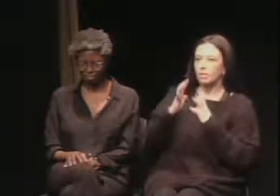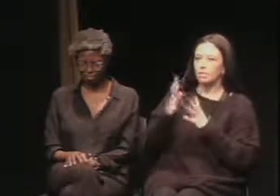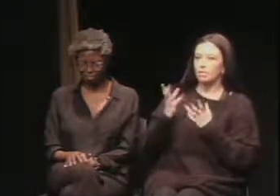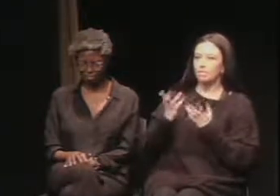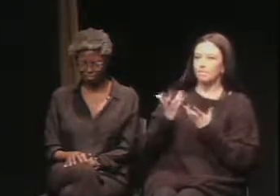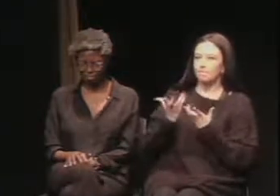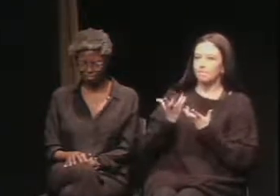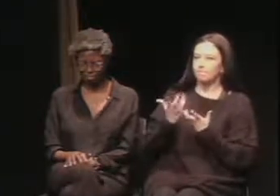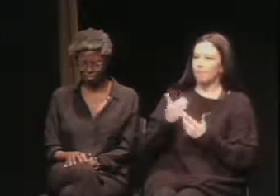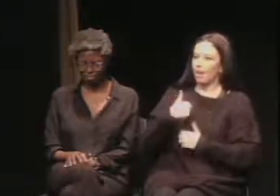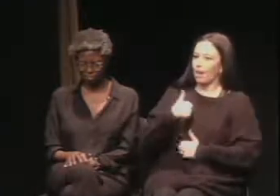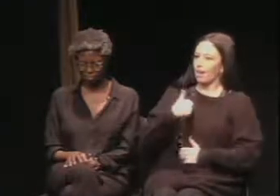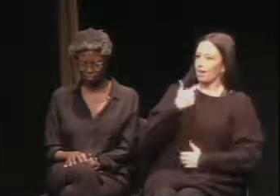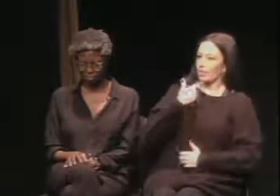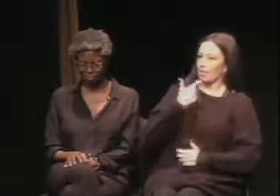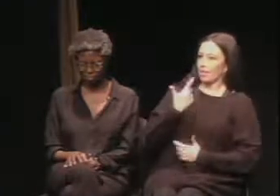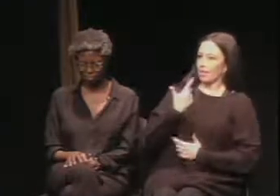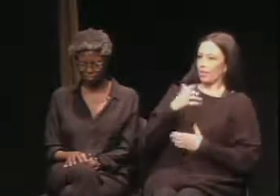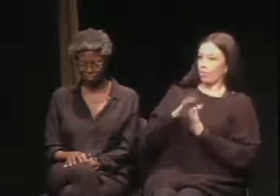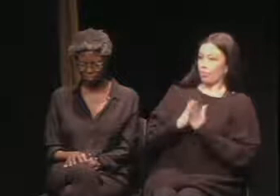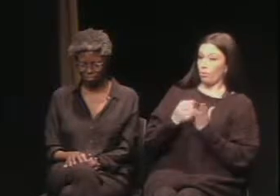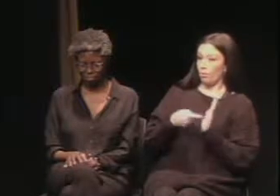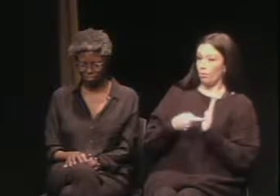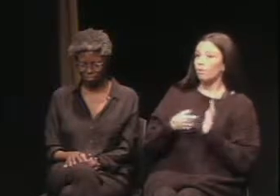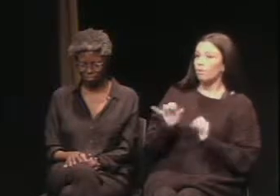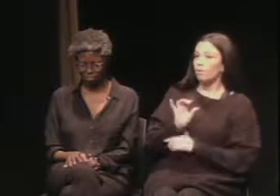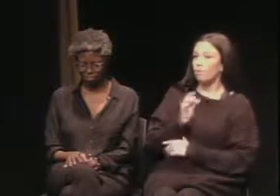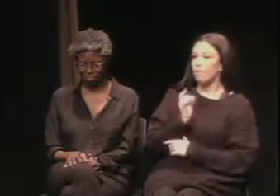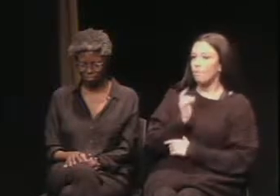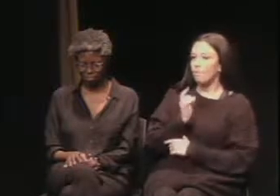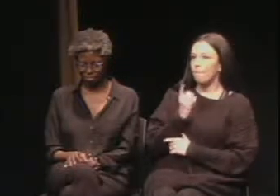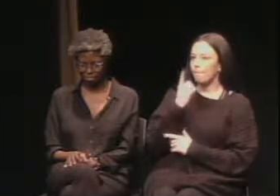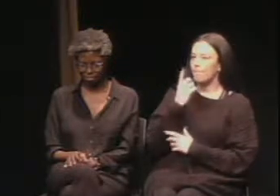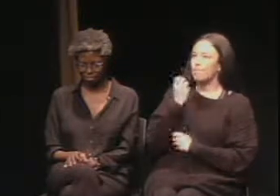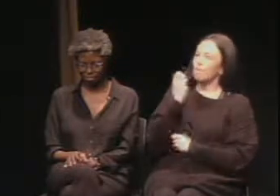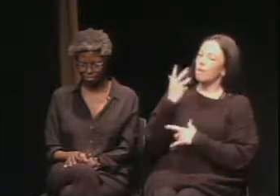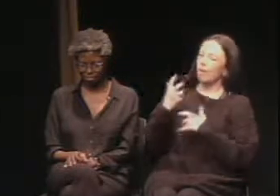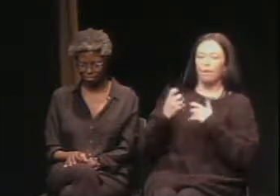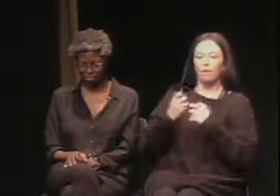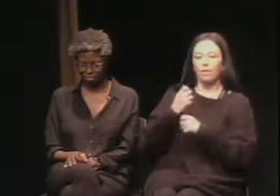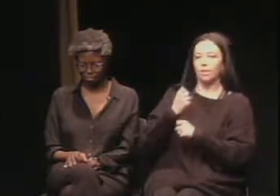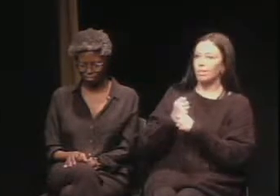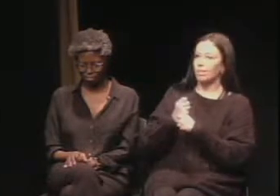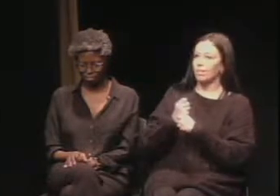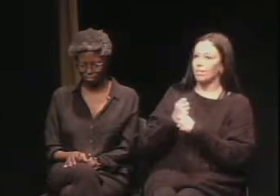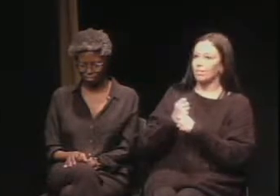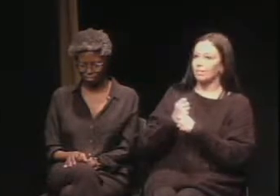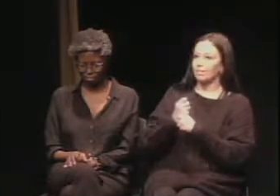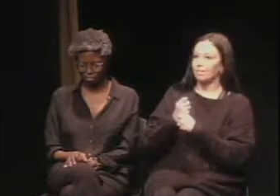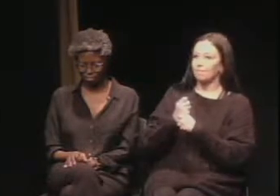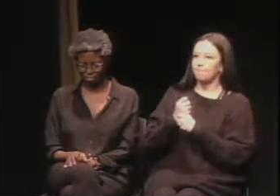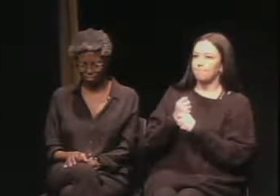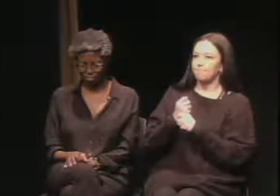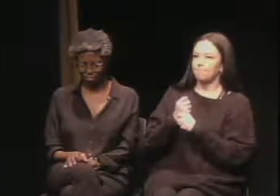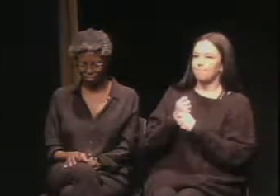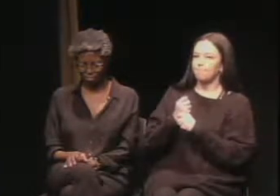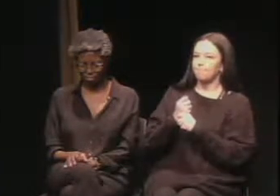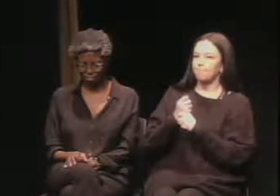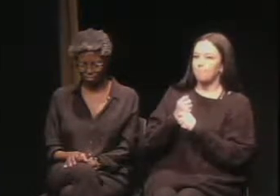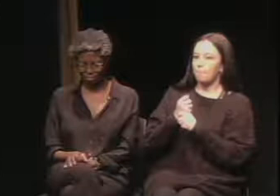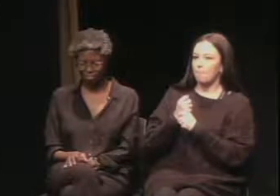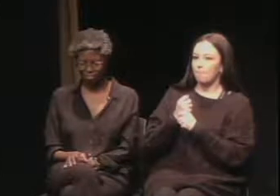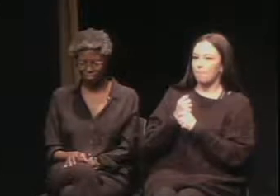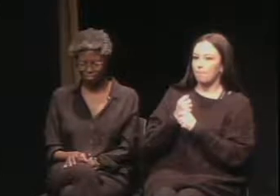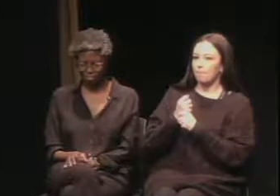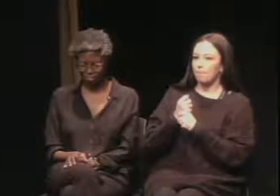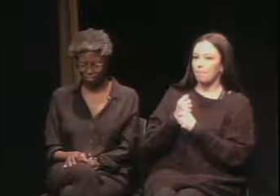right? I say this in the book, I think that for years I inserted language in